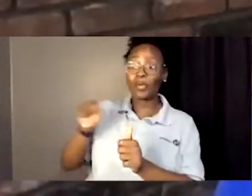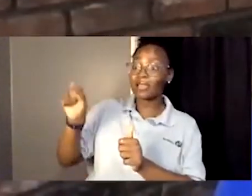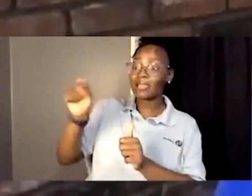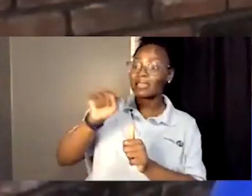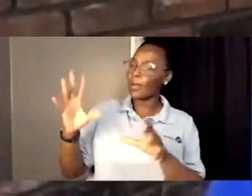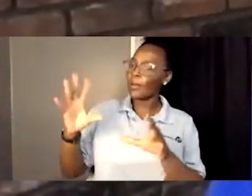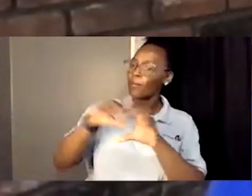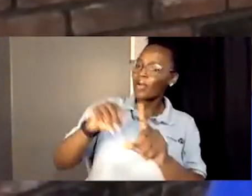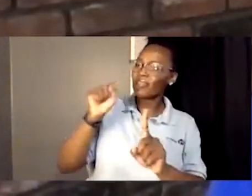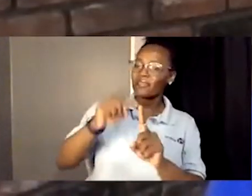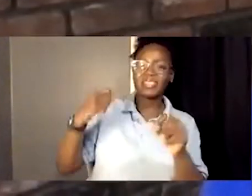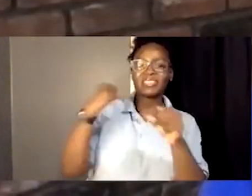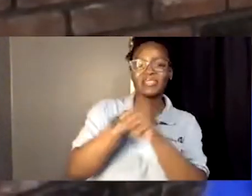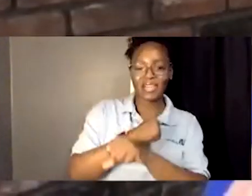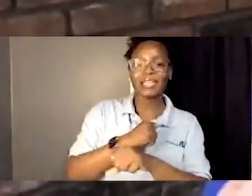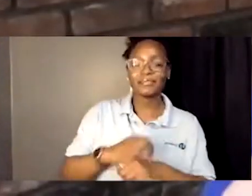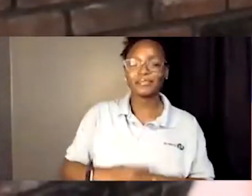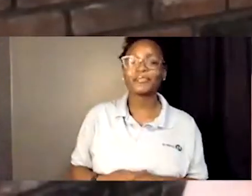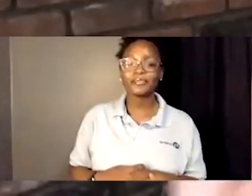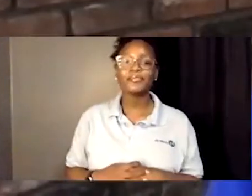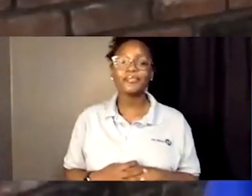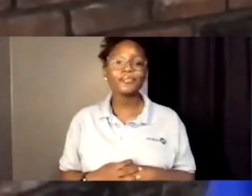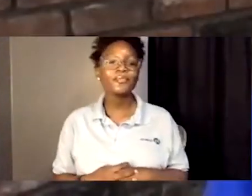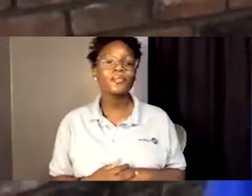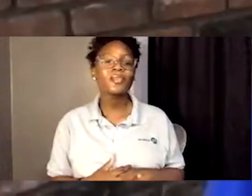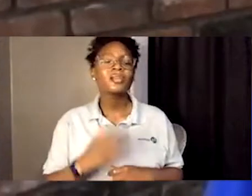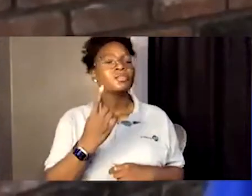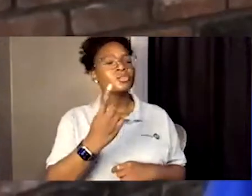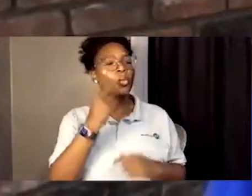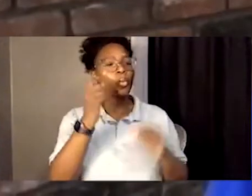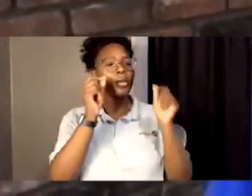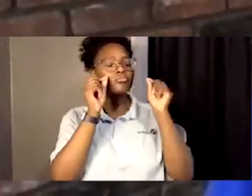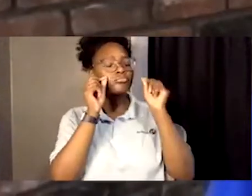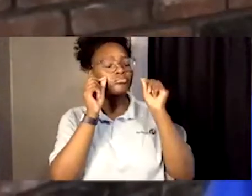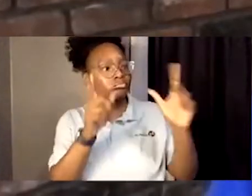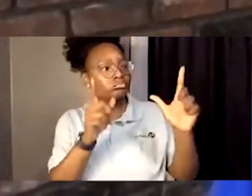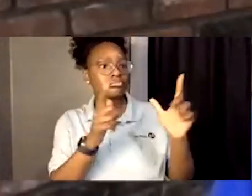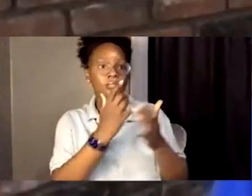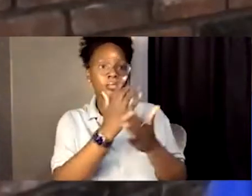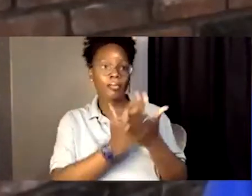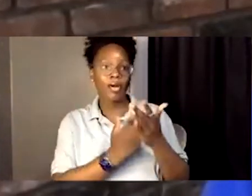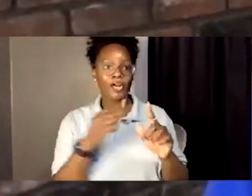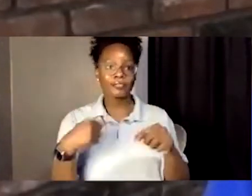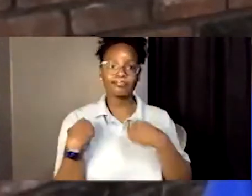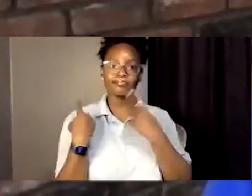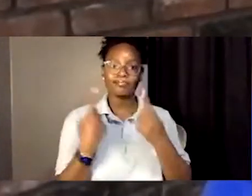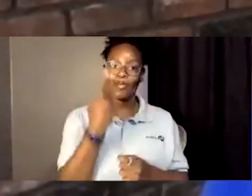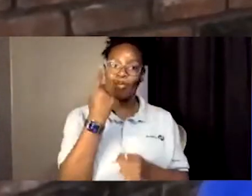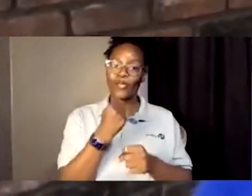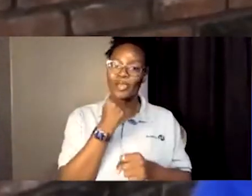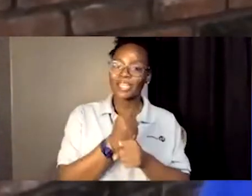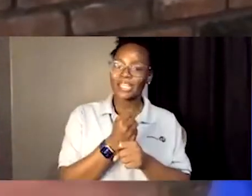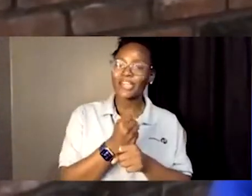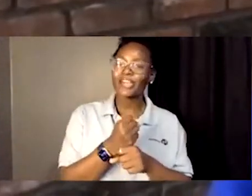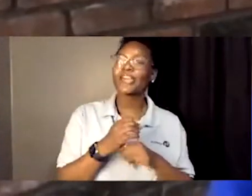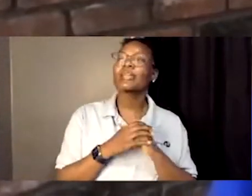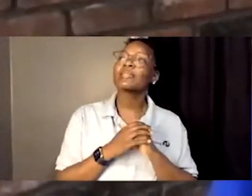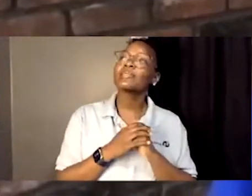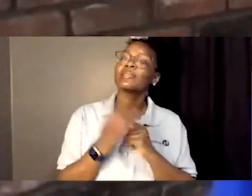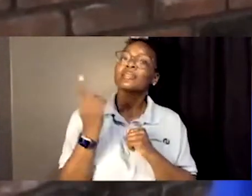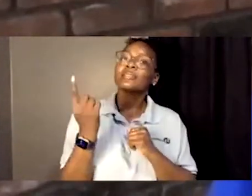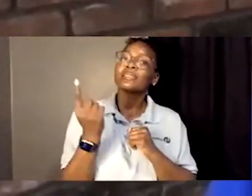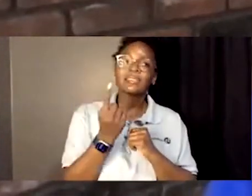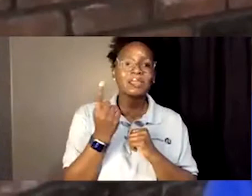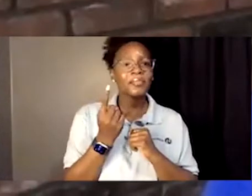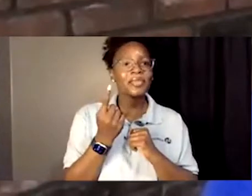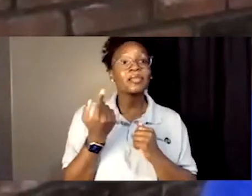impact campaign. So one of the most surprising elements for me of this past year, and something I truly, as we were making